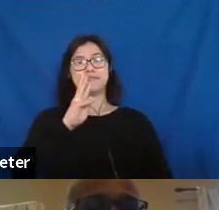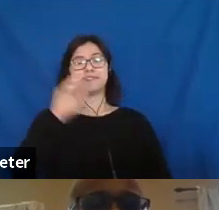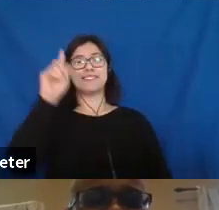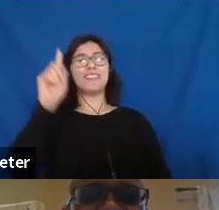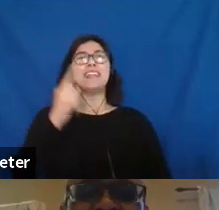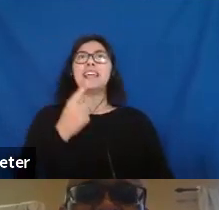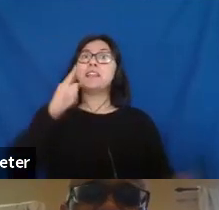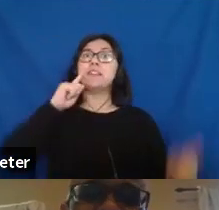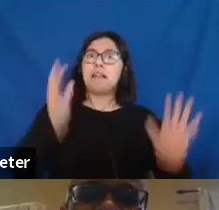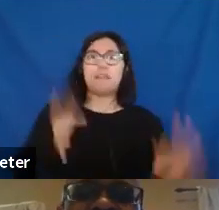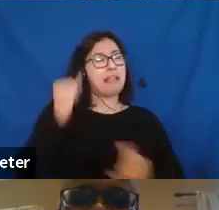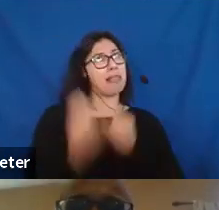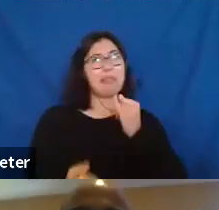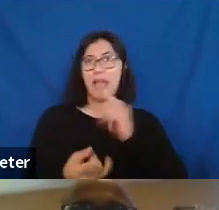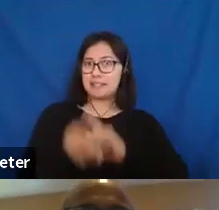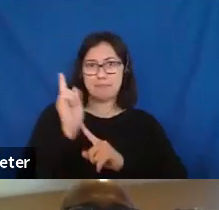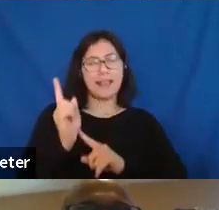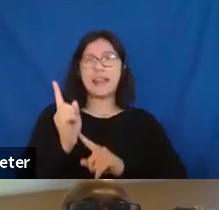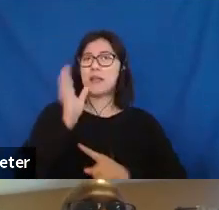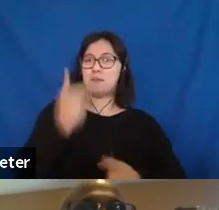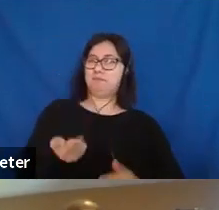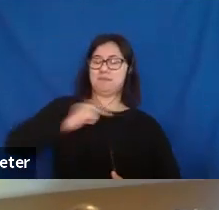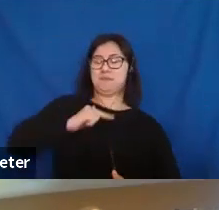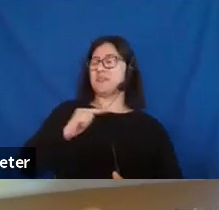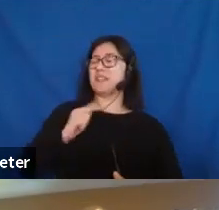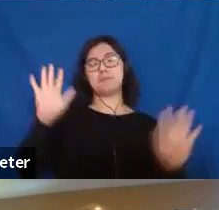decided at the last minute, but it is what it is.